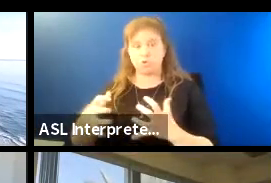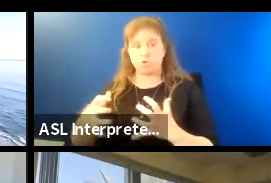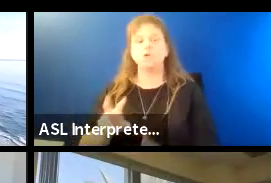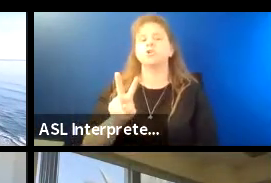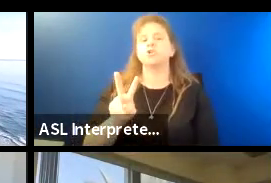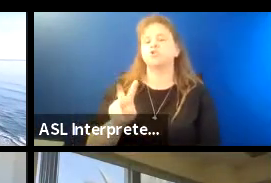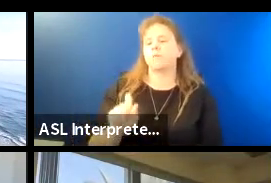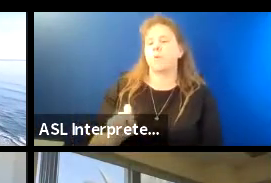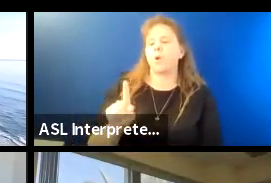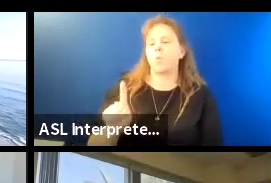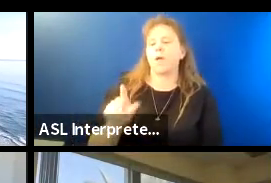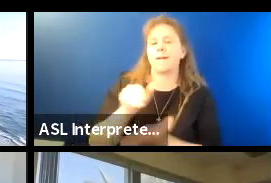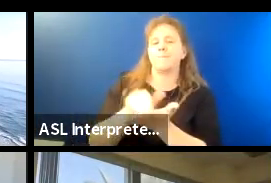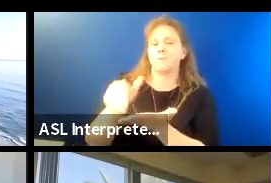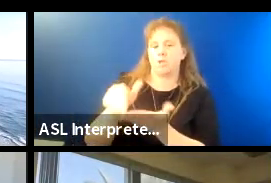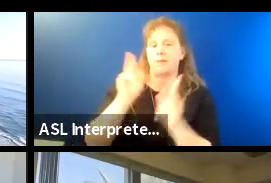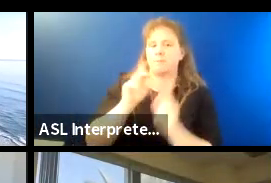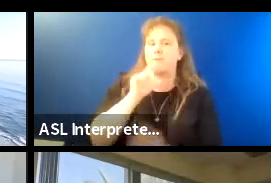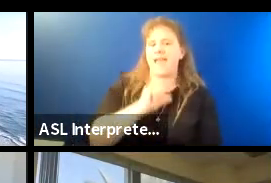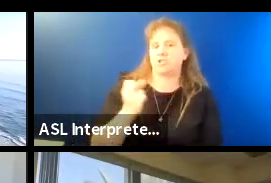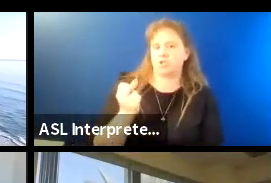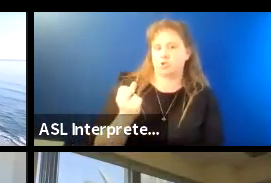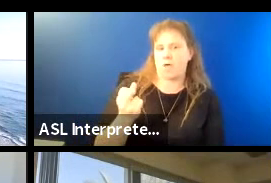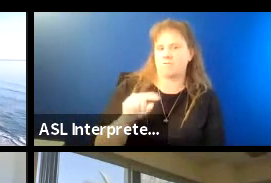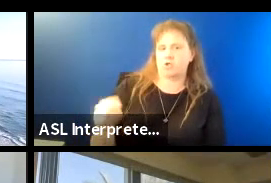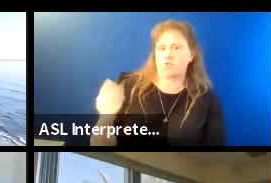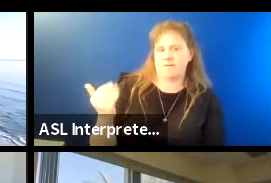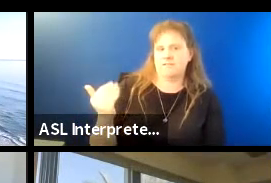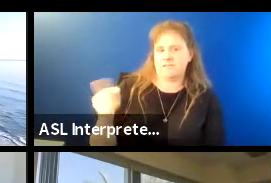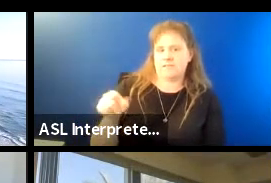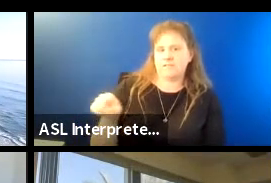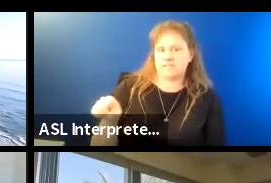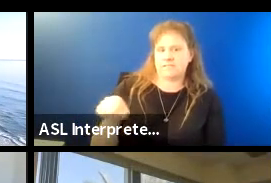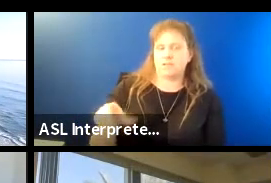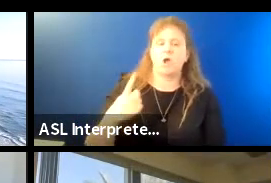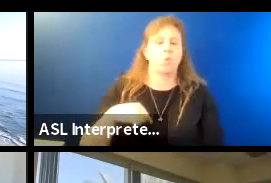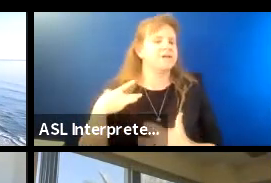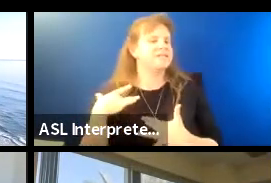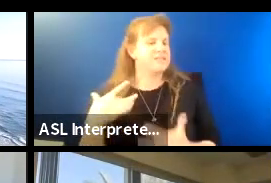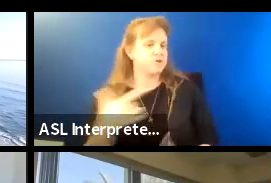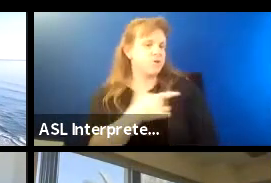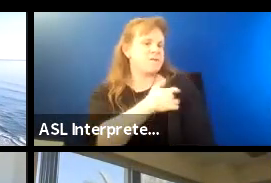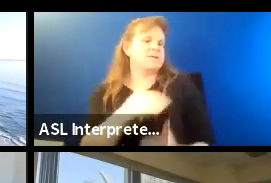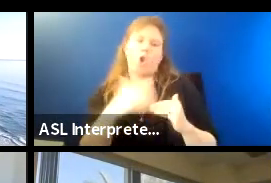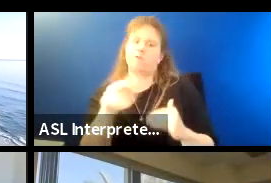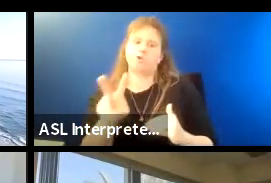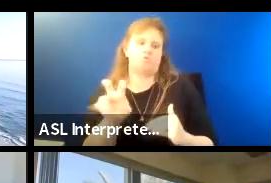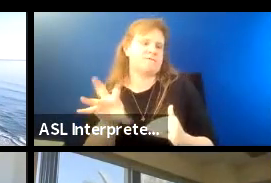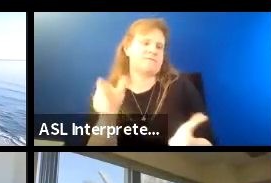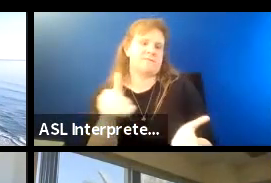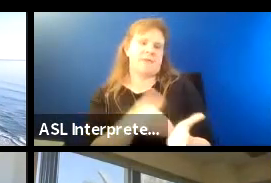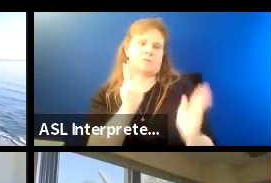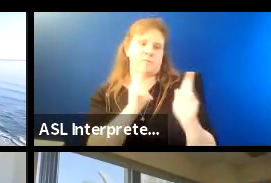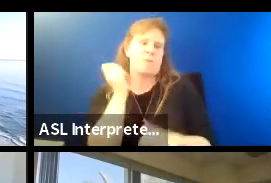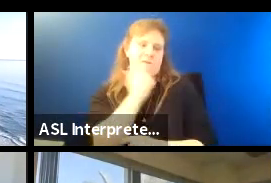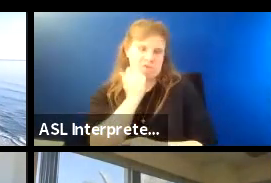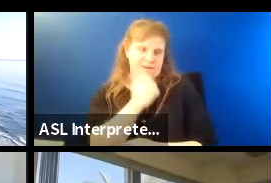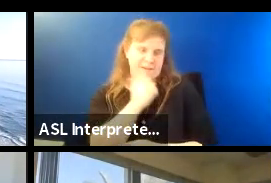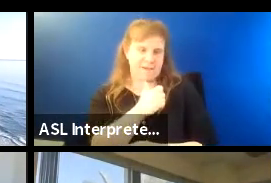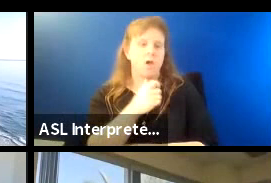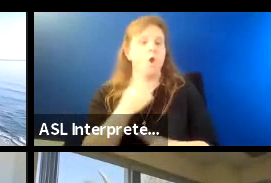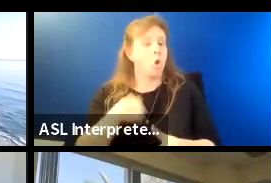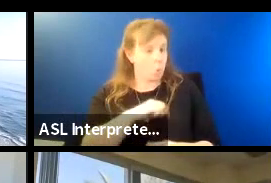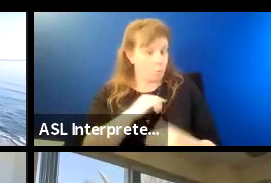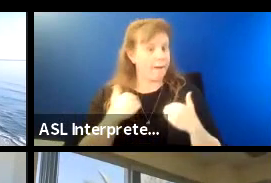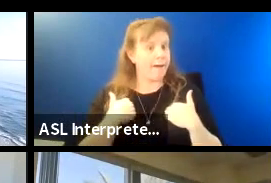15 years of age. So we typically, again, are vaccinating over 250,000 people a day. So, we have